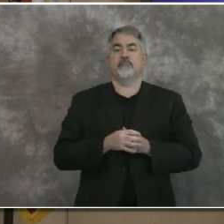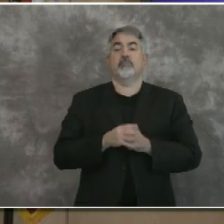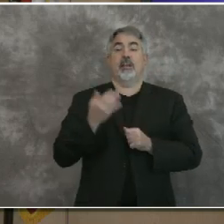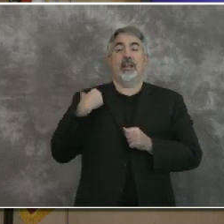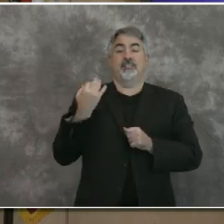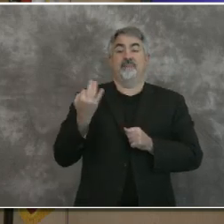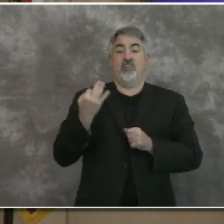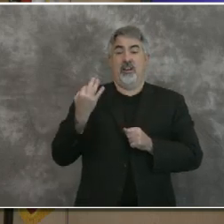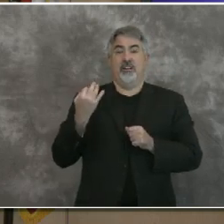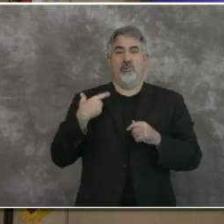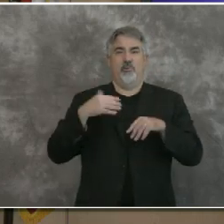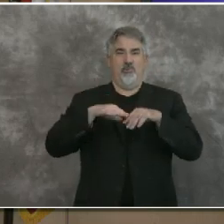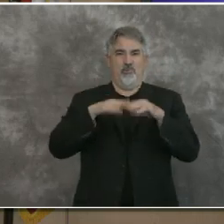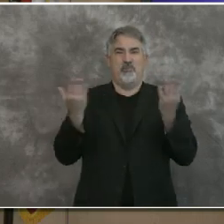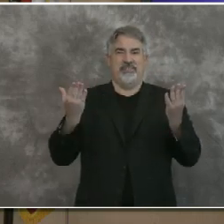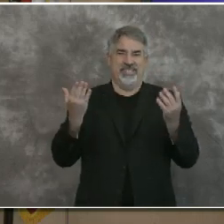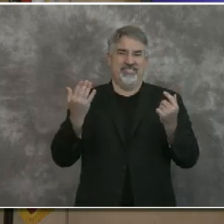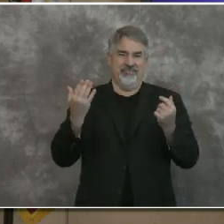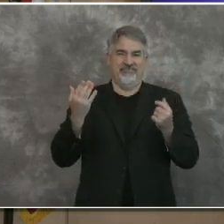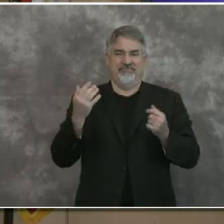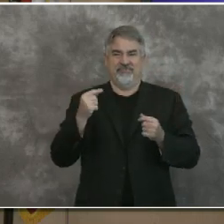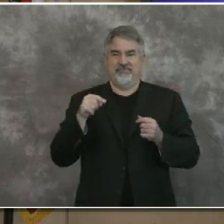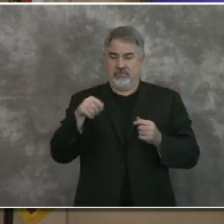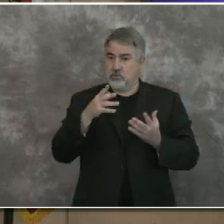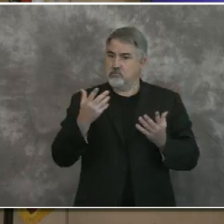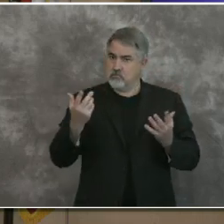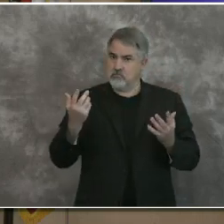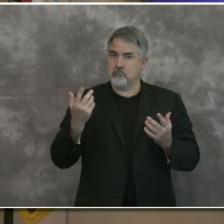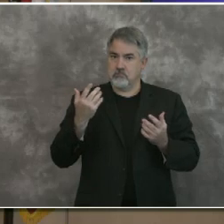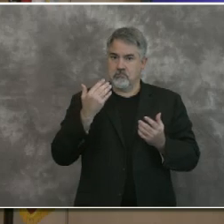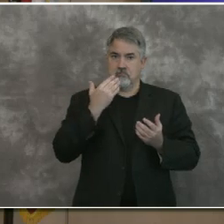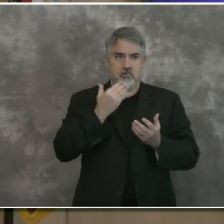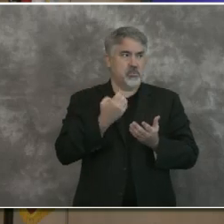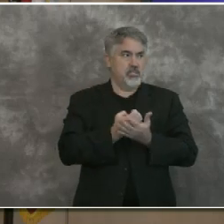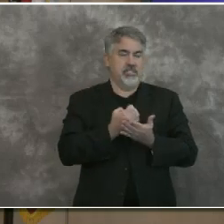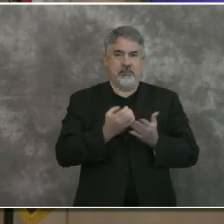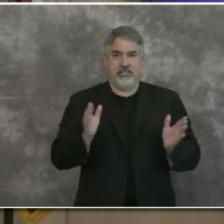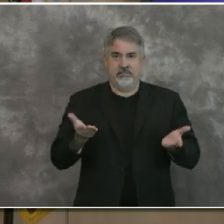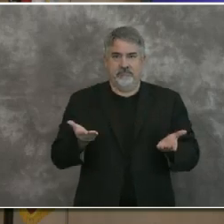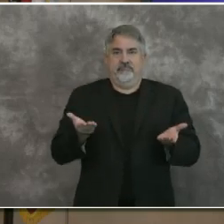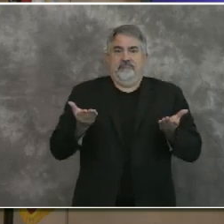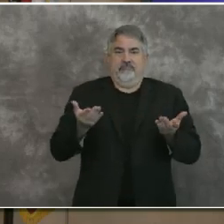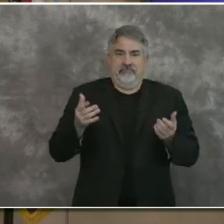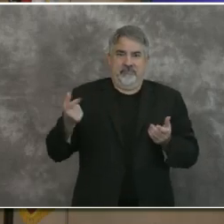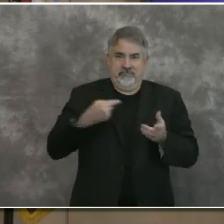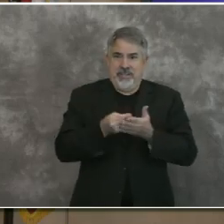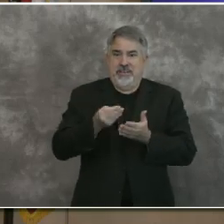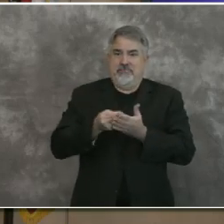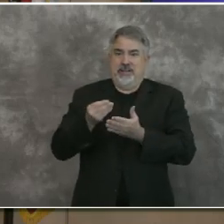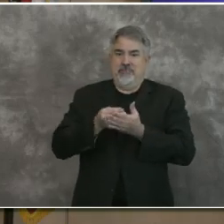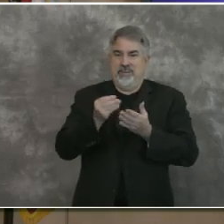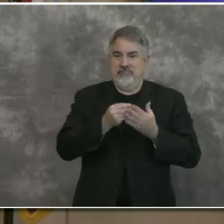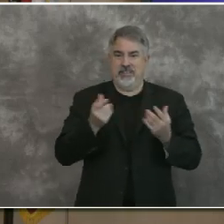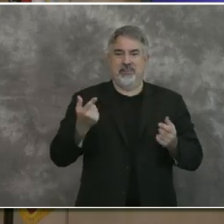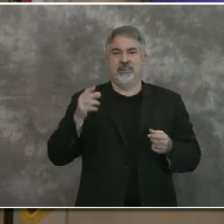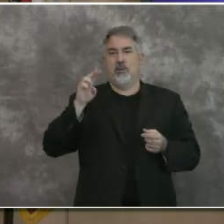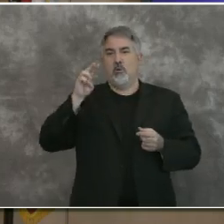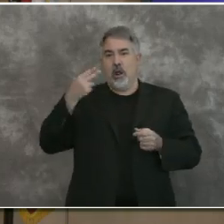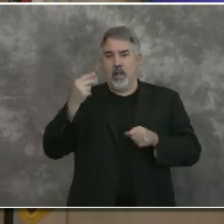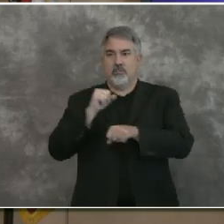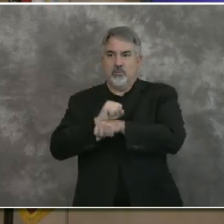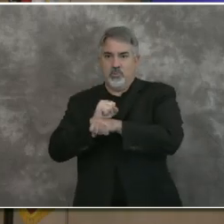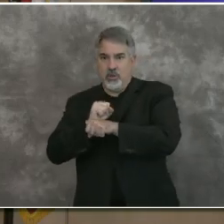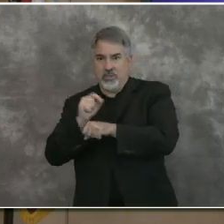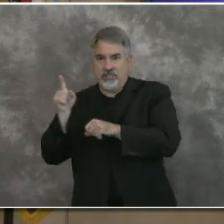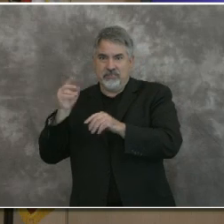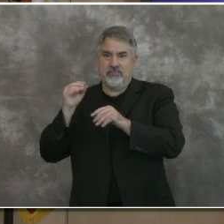up a significant portion of our economy, large segments of retail, manufacture, warehouse, supply, and logistics. And that is on top of